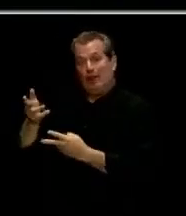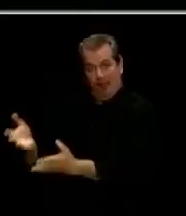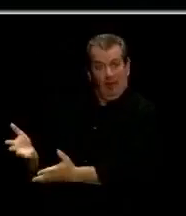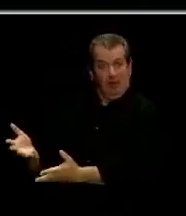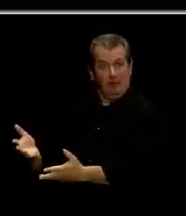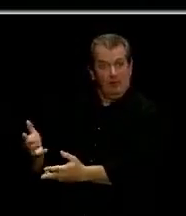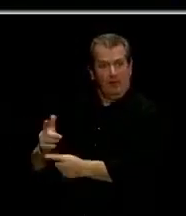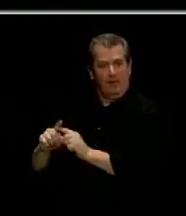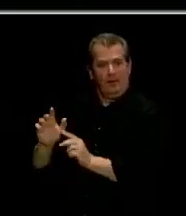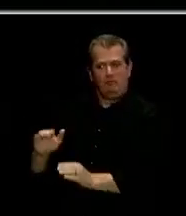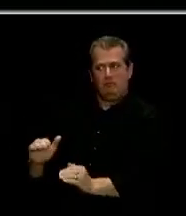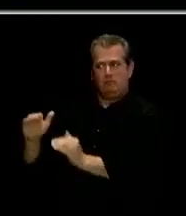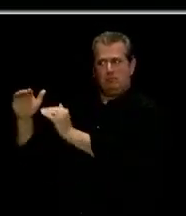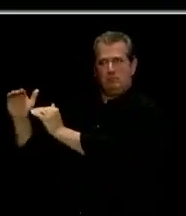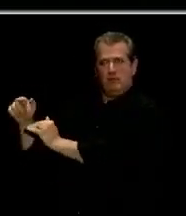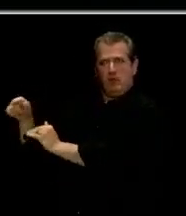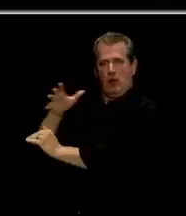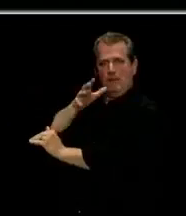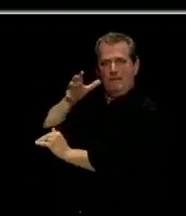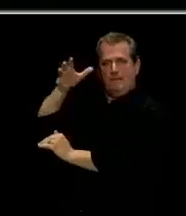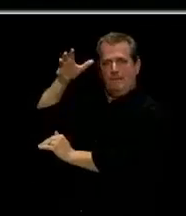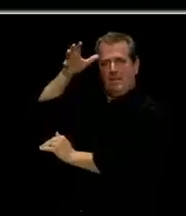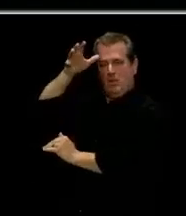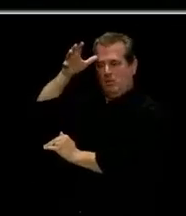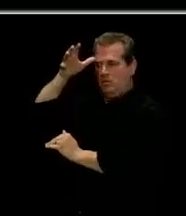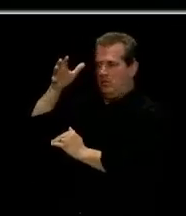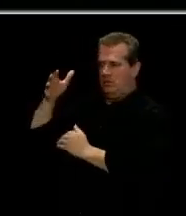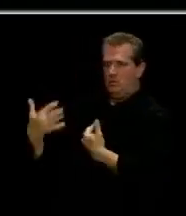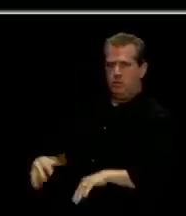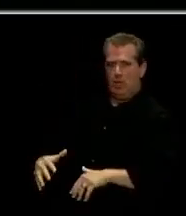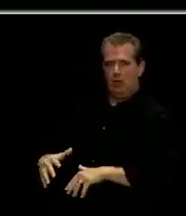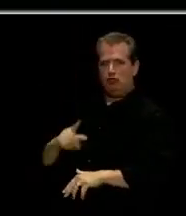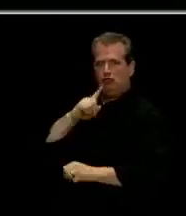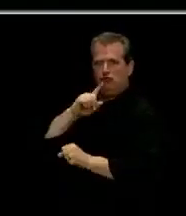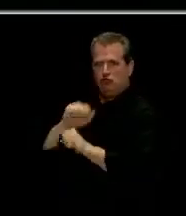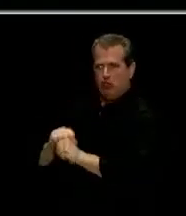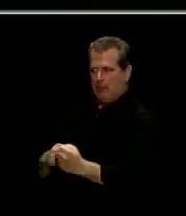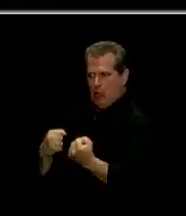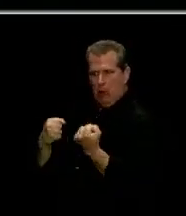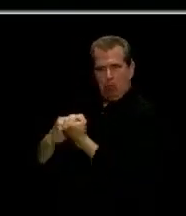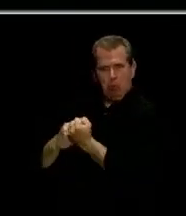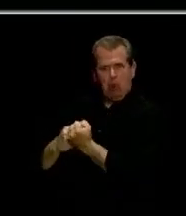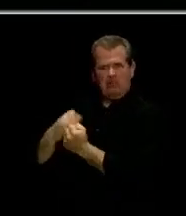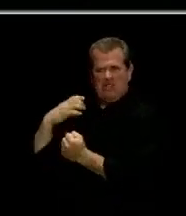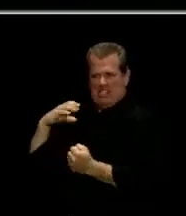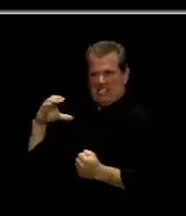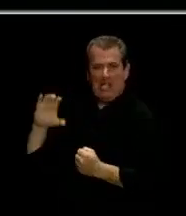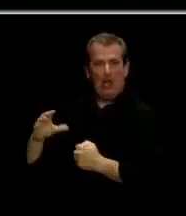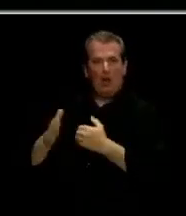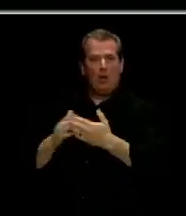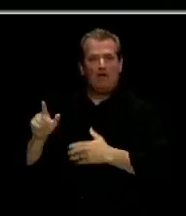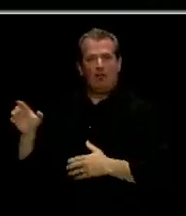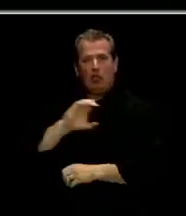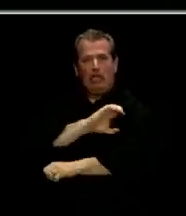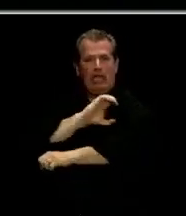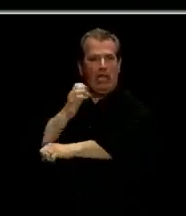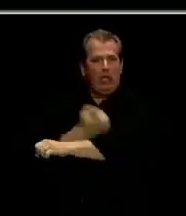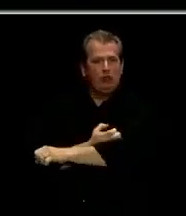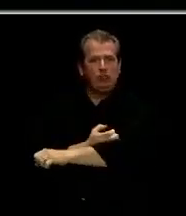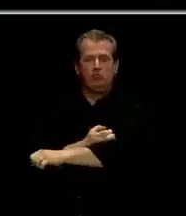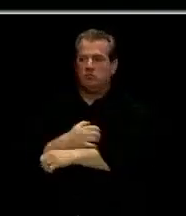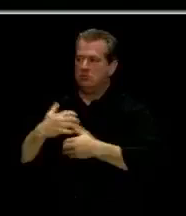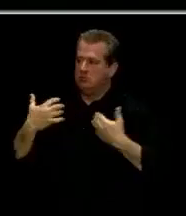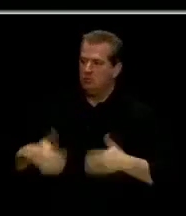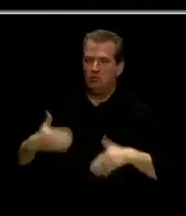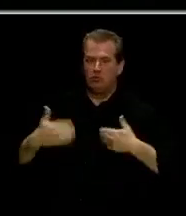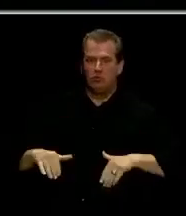the relentless, ferocious advocacy, never ending. And it's the type of energy and advocacy that I